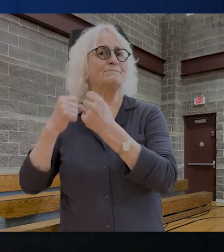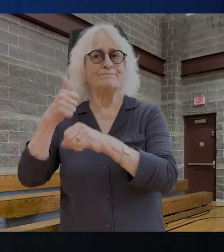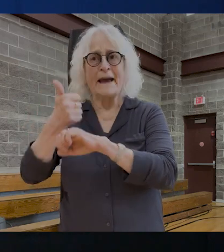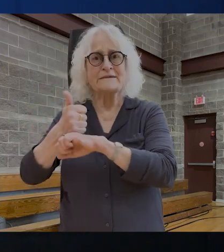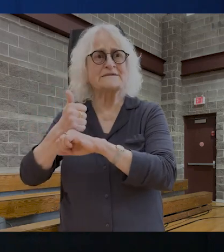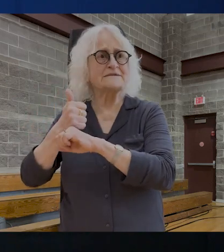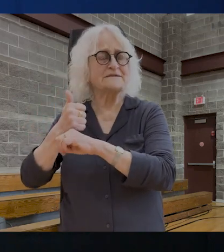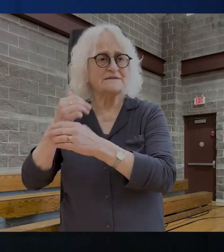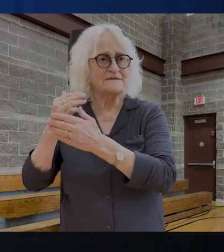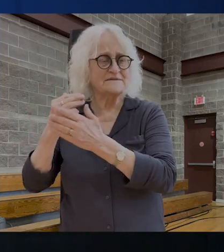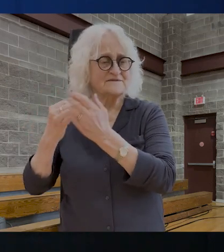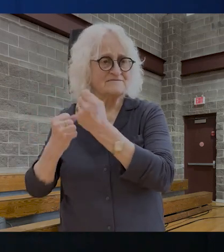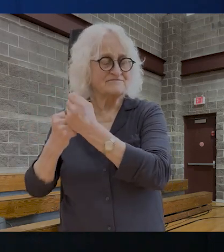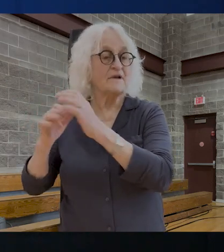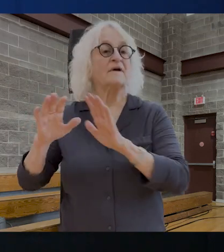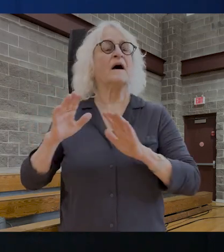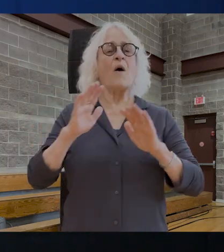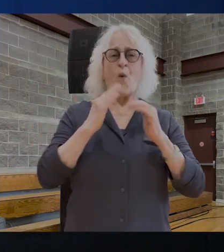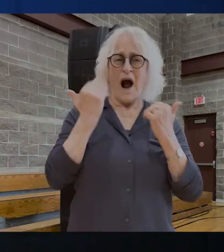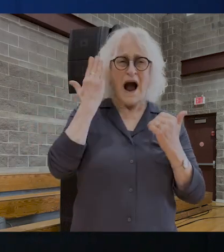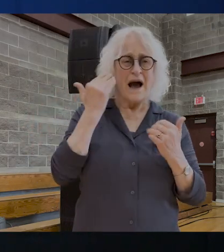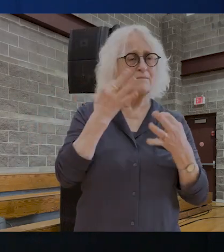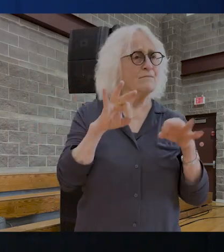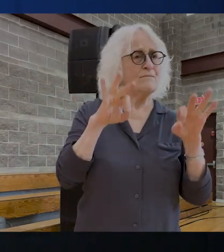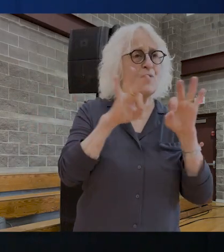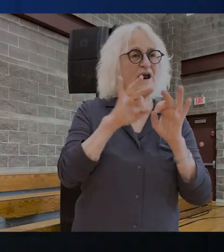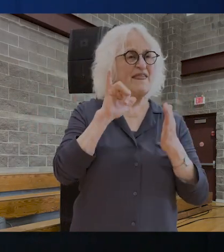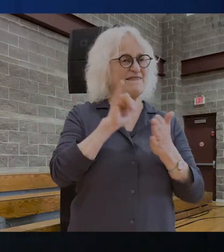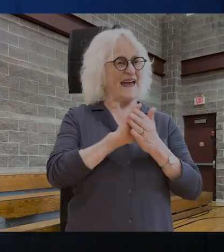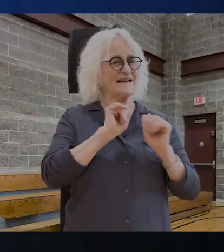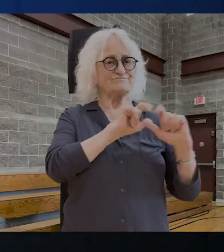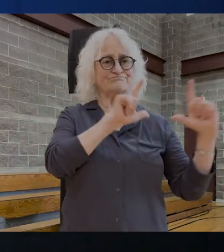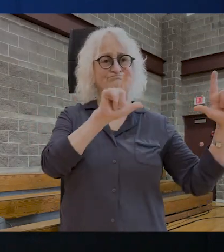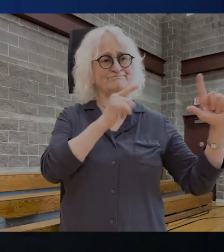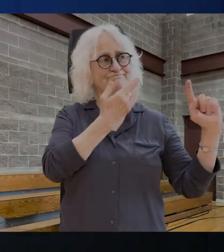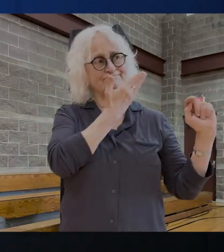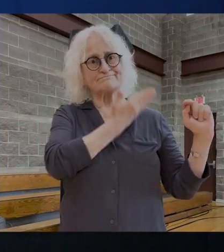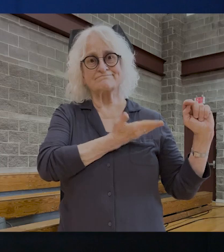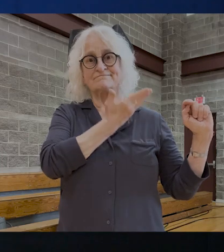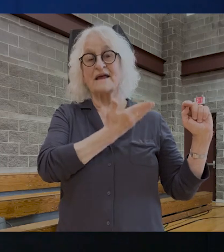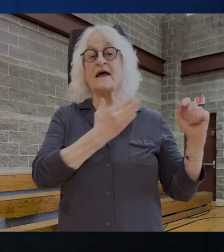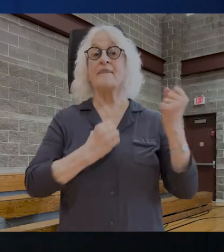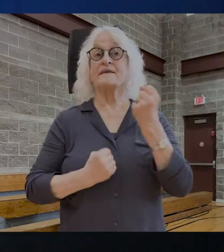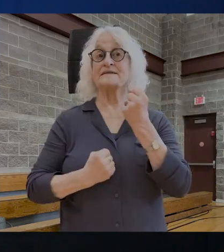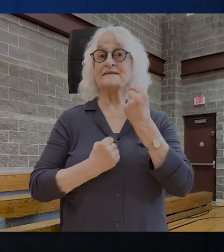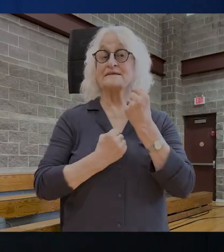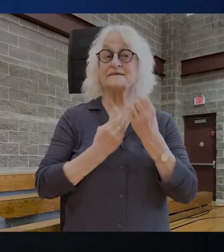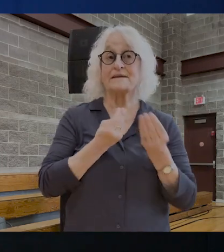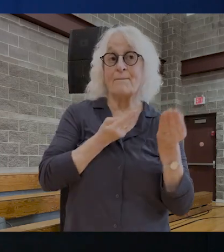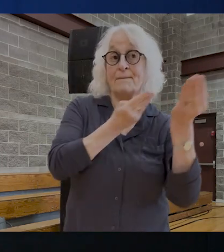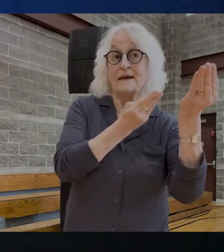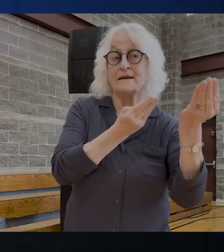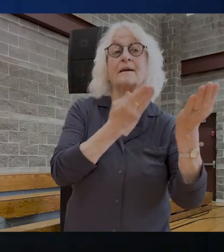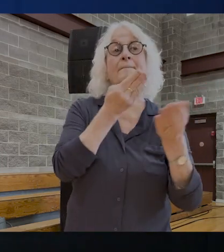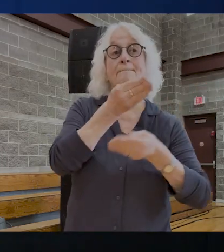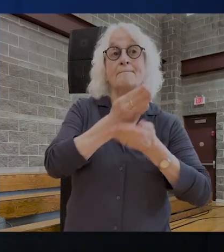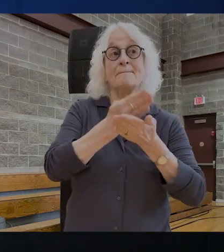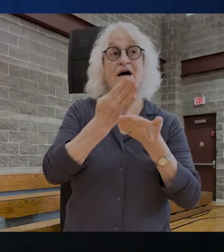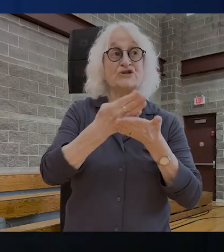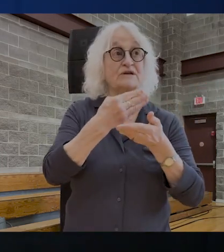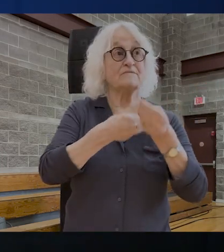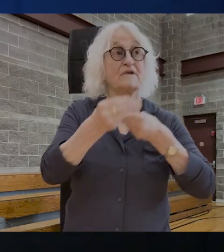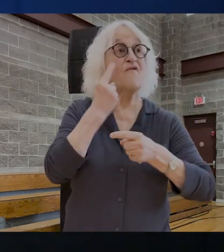this is so important for Kansas City is this slide right here. The submitted budget for Kansas